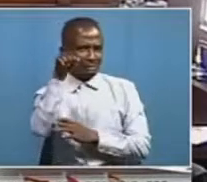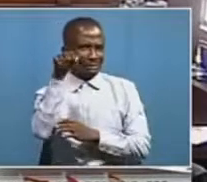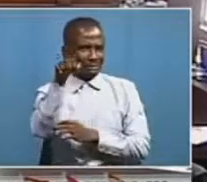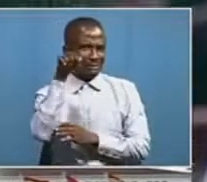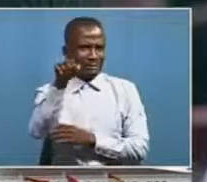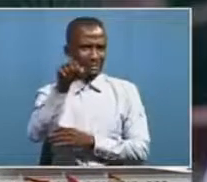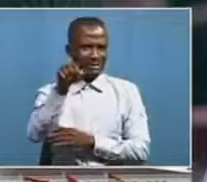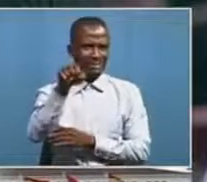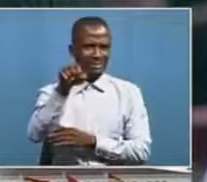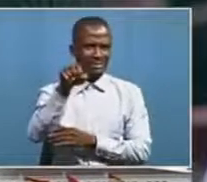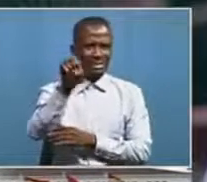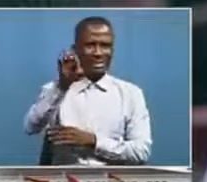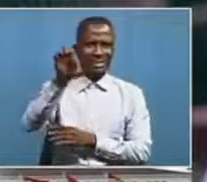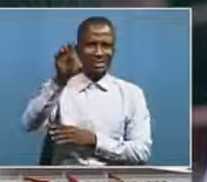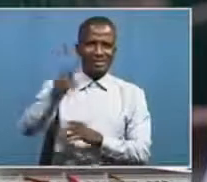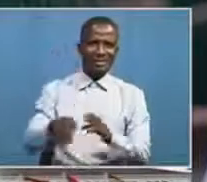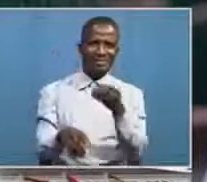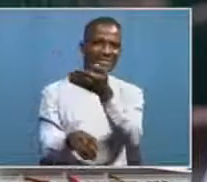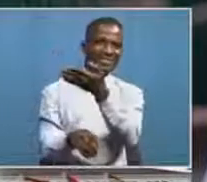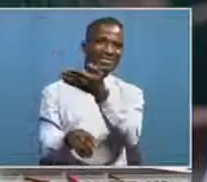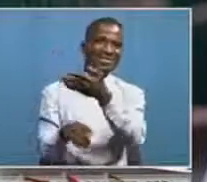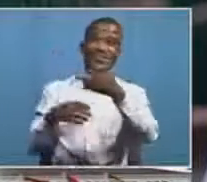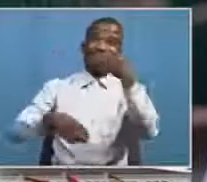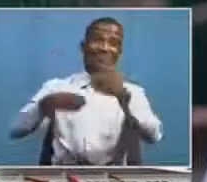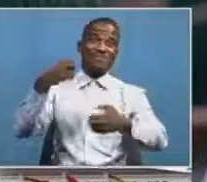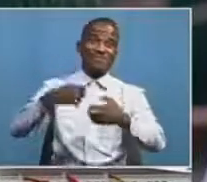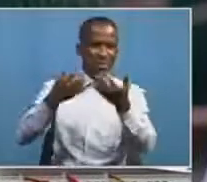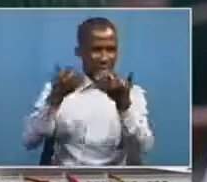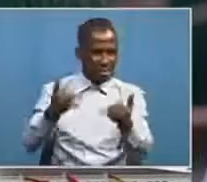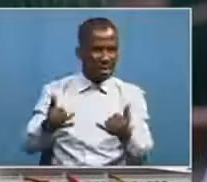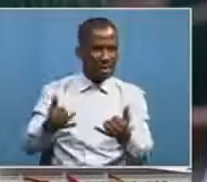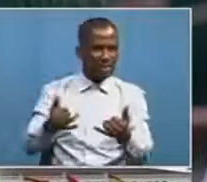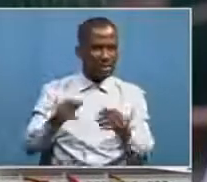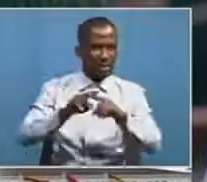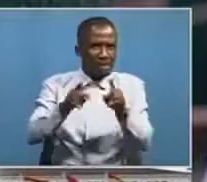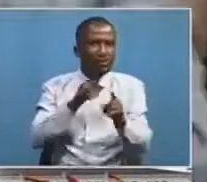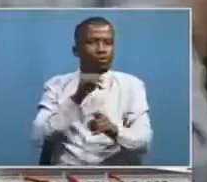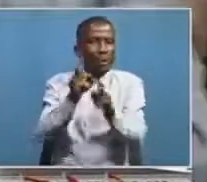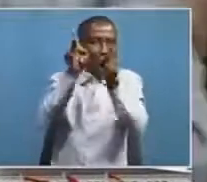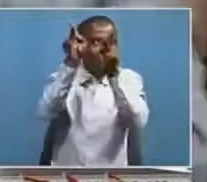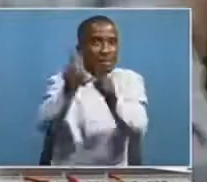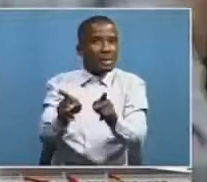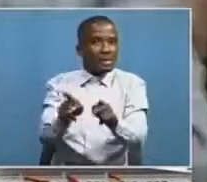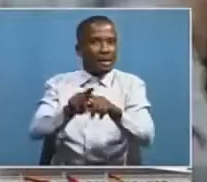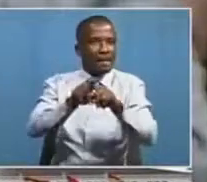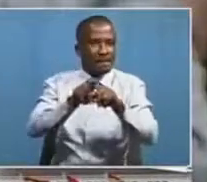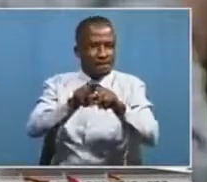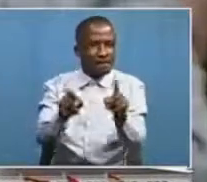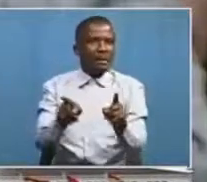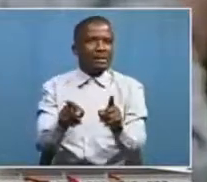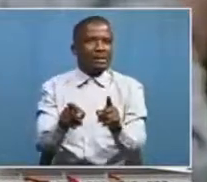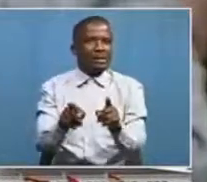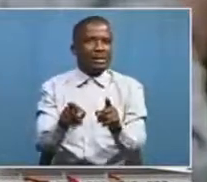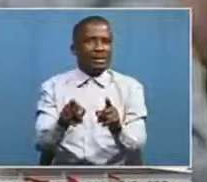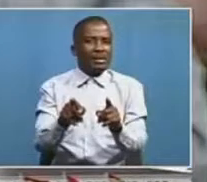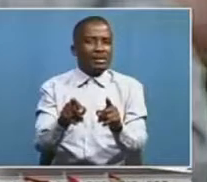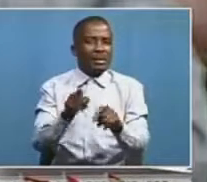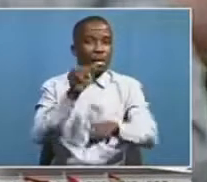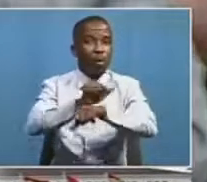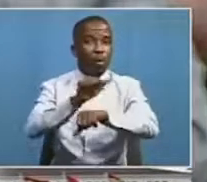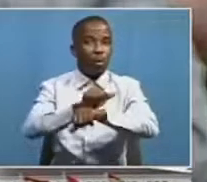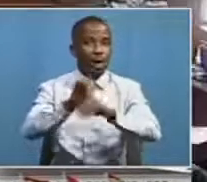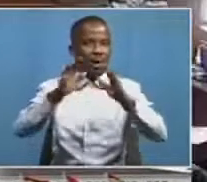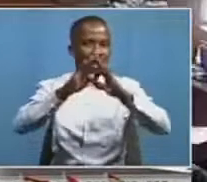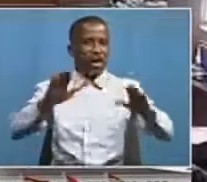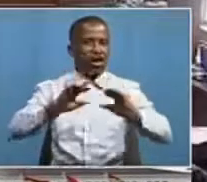first respondent. However, the petition is not against her personally, but against the first respondent as an institution of state